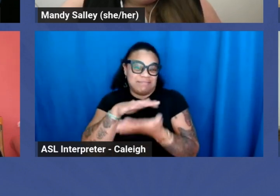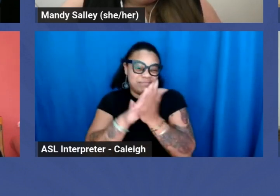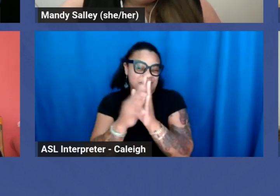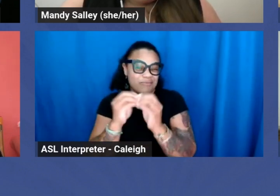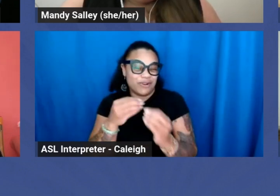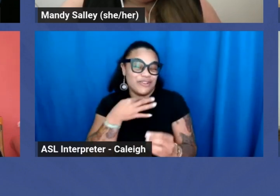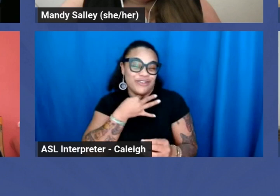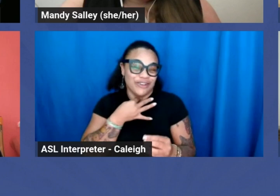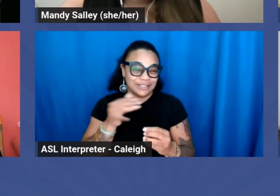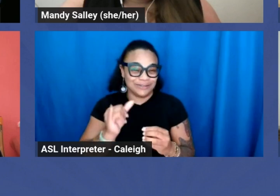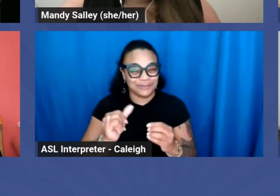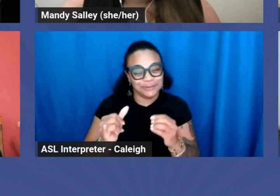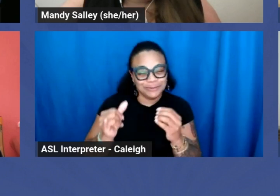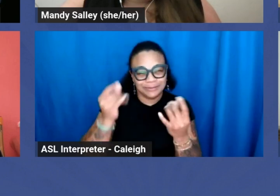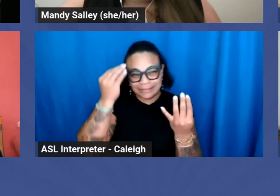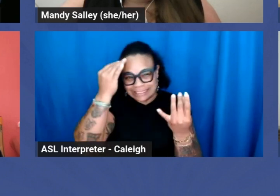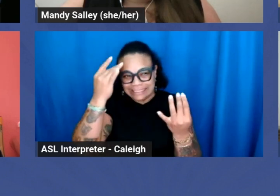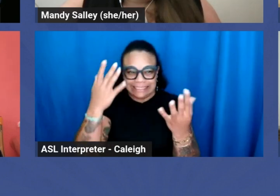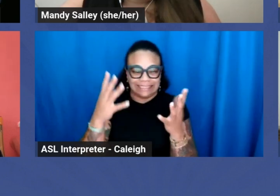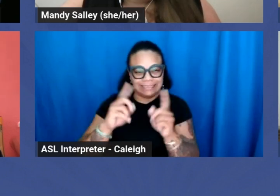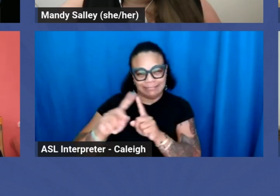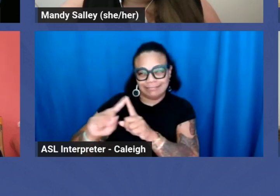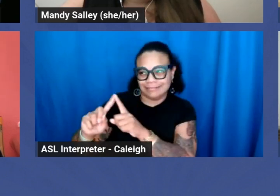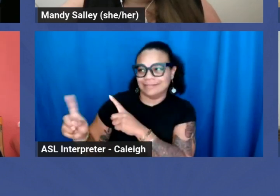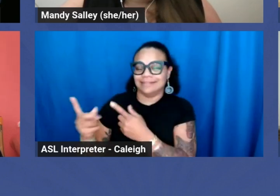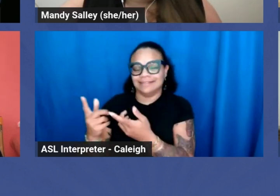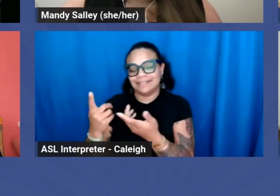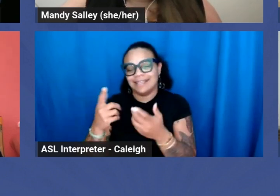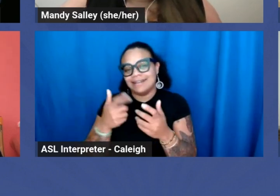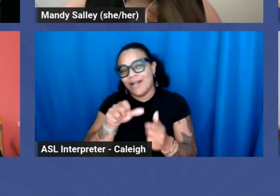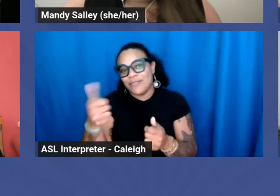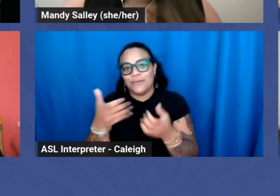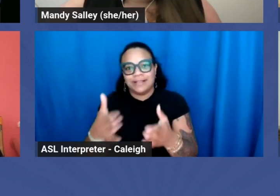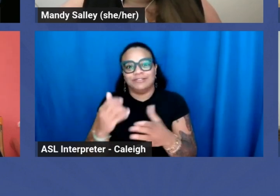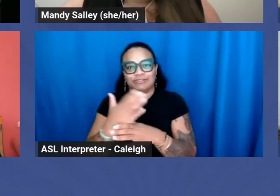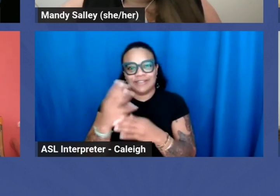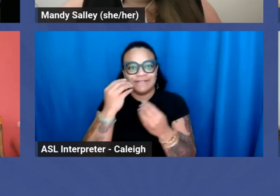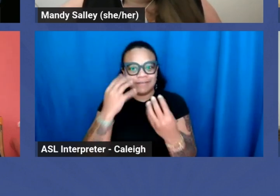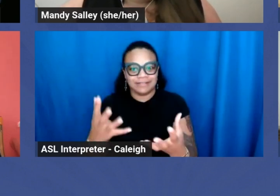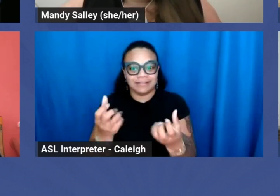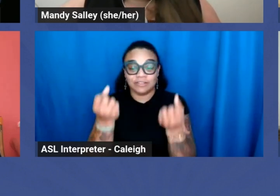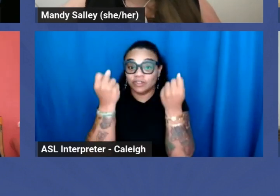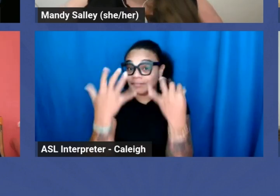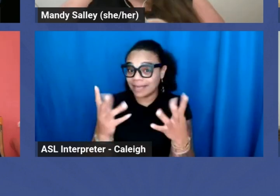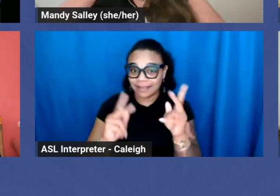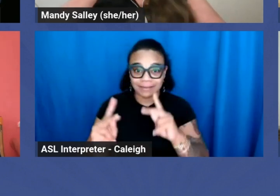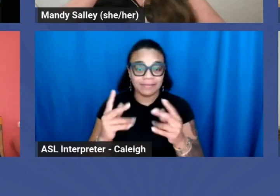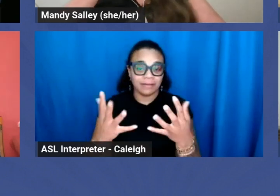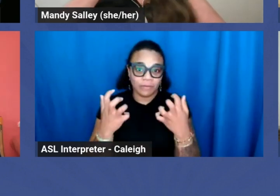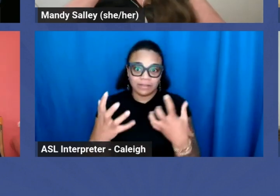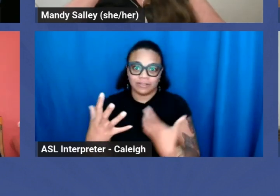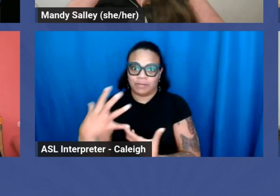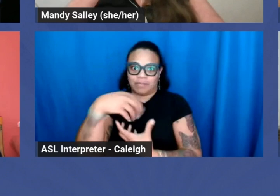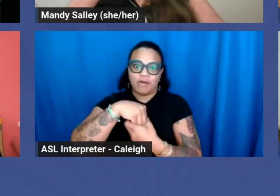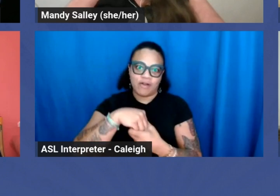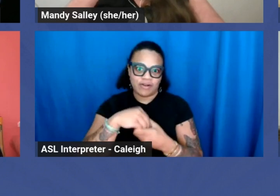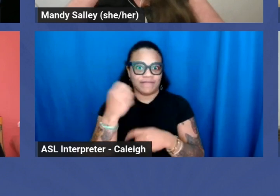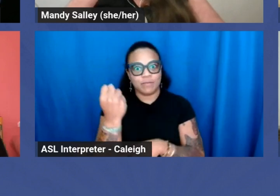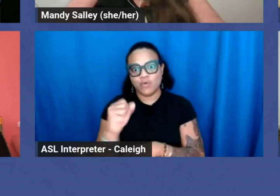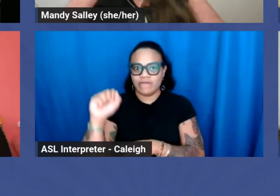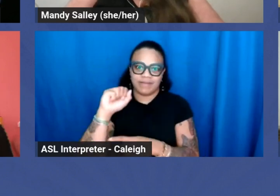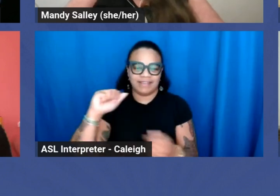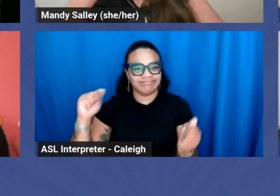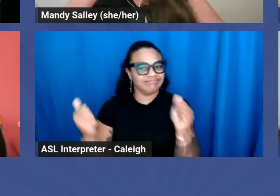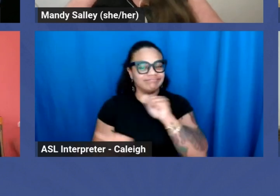other ways and other forms of sharing the information. There's a lot of people that want to be part of the movement, I think,